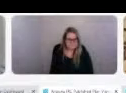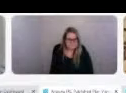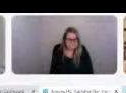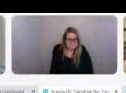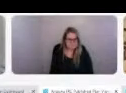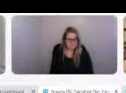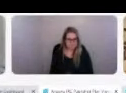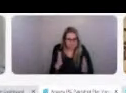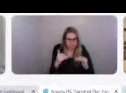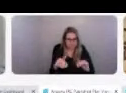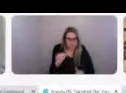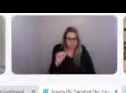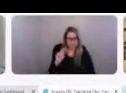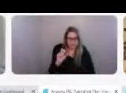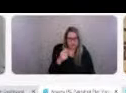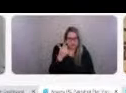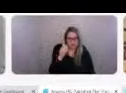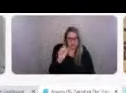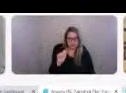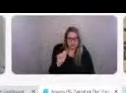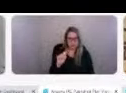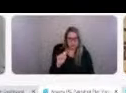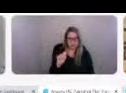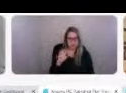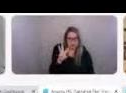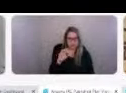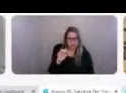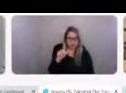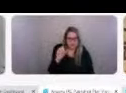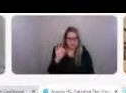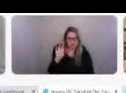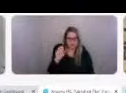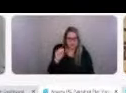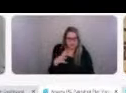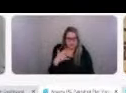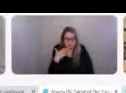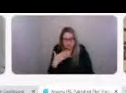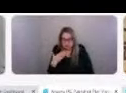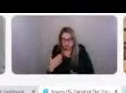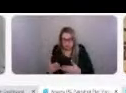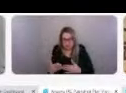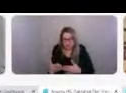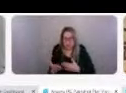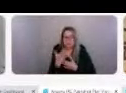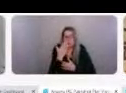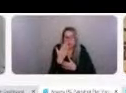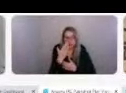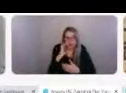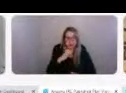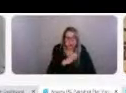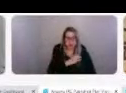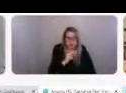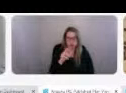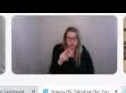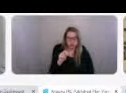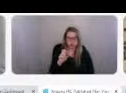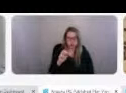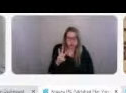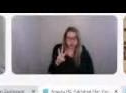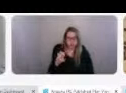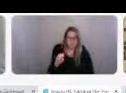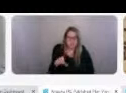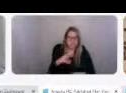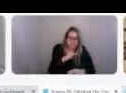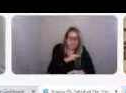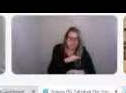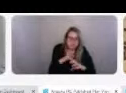let's move to angela salazar good morning good afternoon good morning chairwoman newburgh vice chairman watchmen and